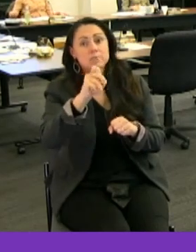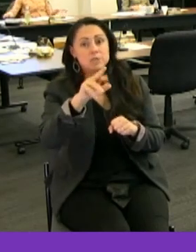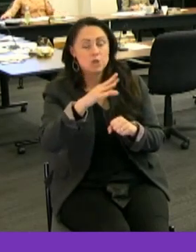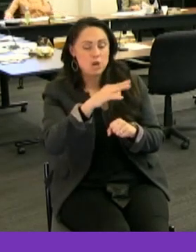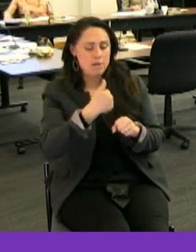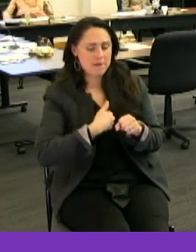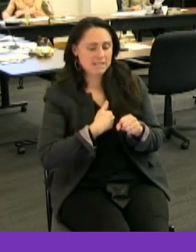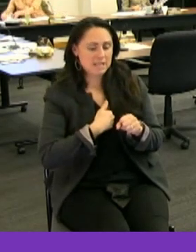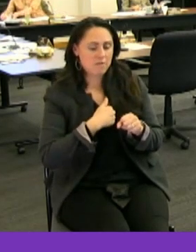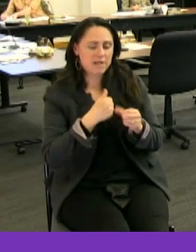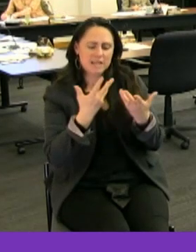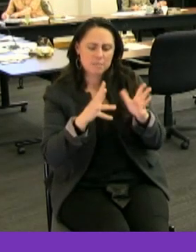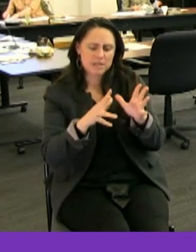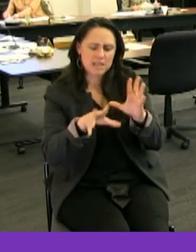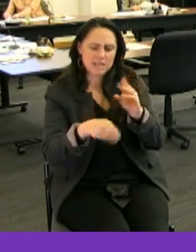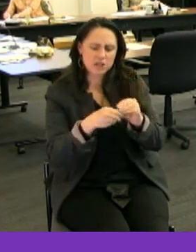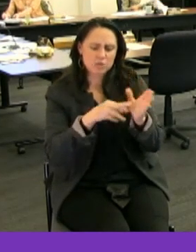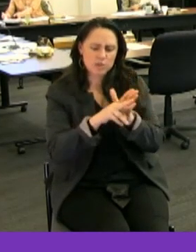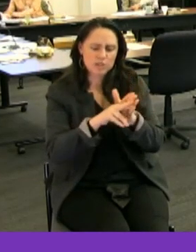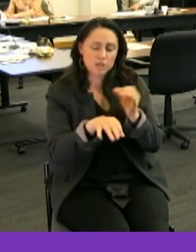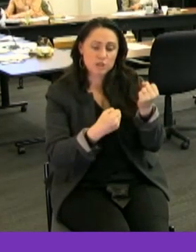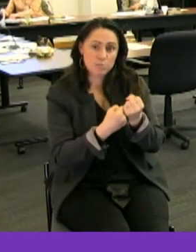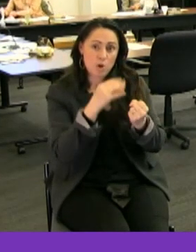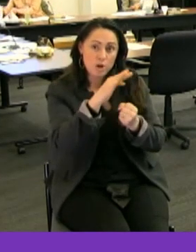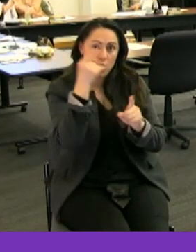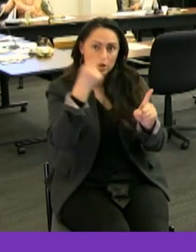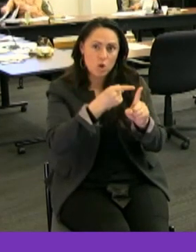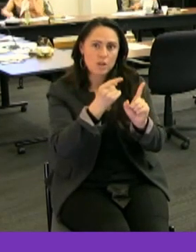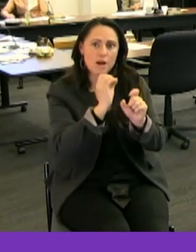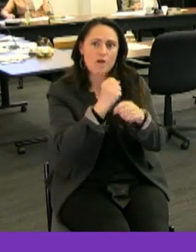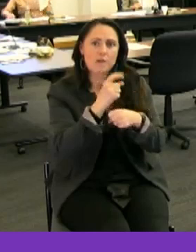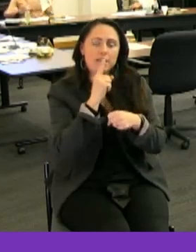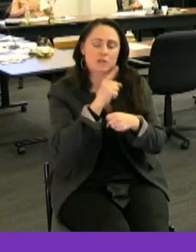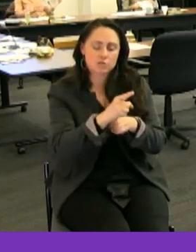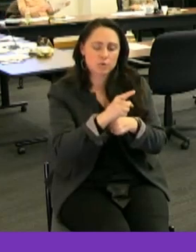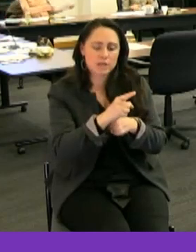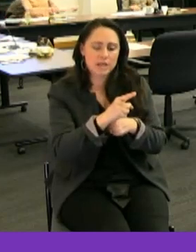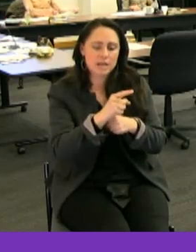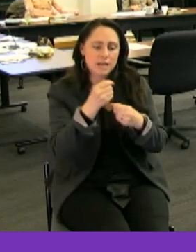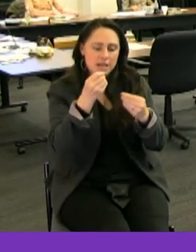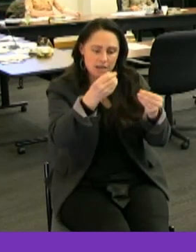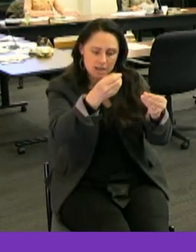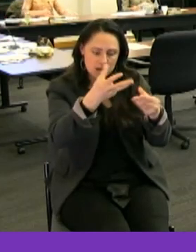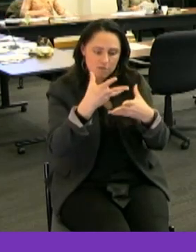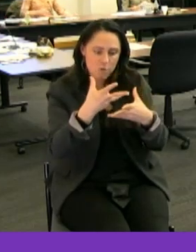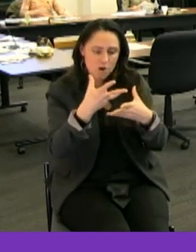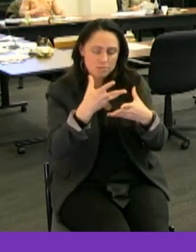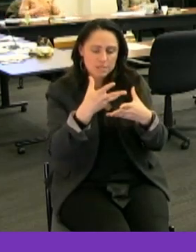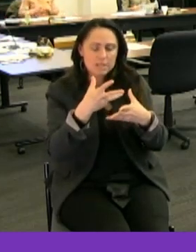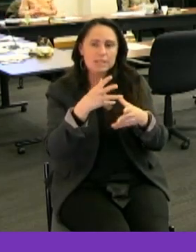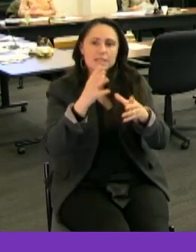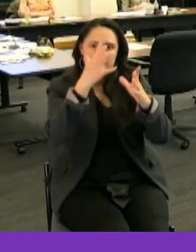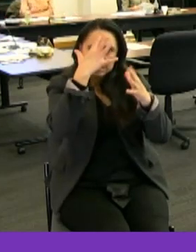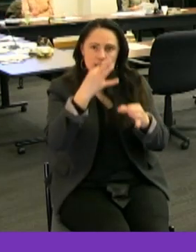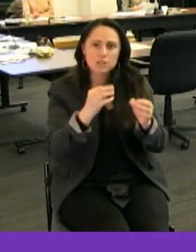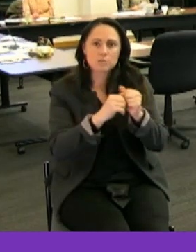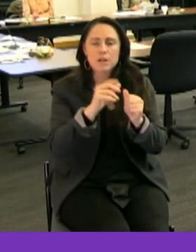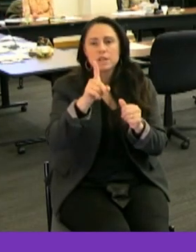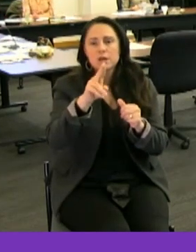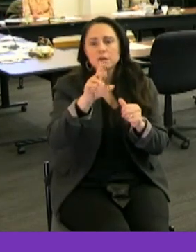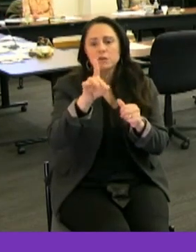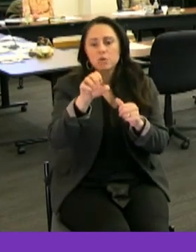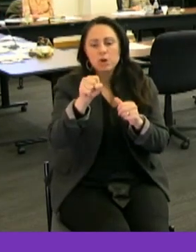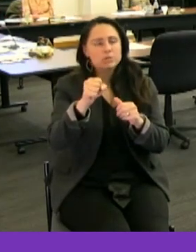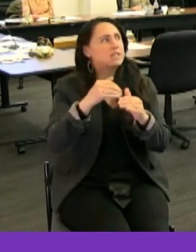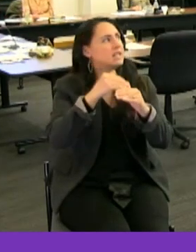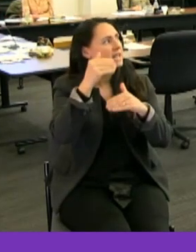additional research to support your goal of making truly an informed decision regarding KUDO. So next